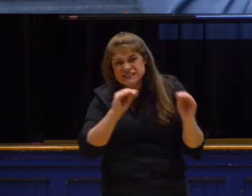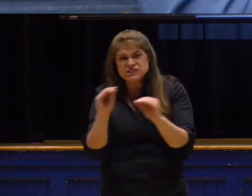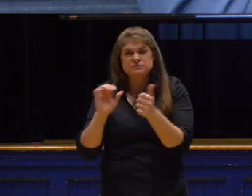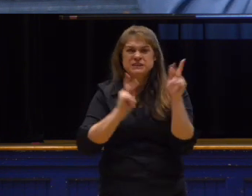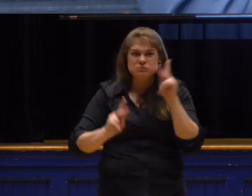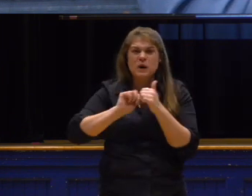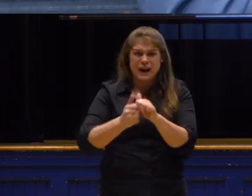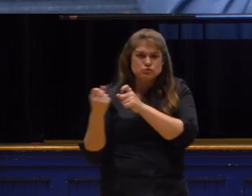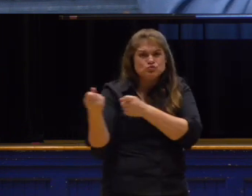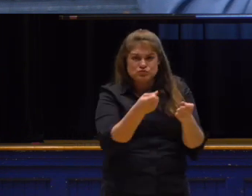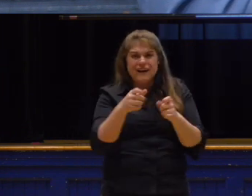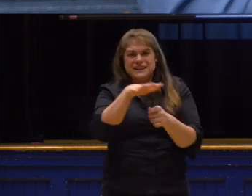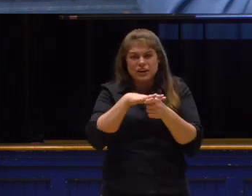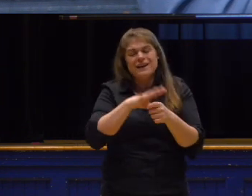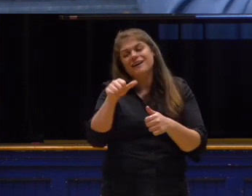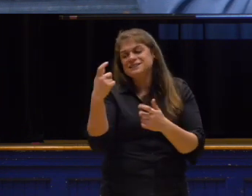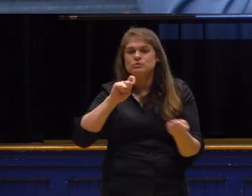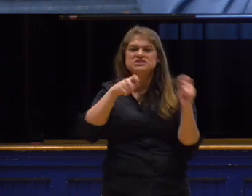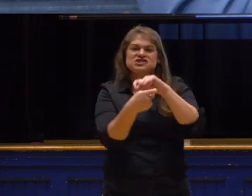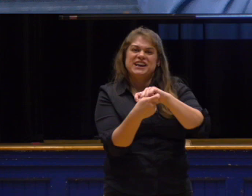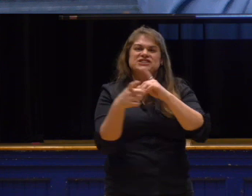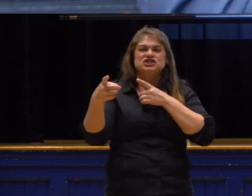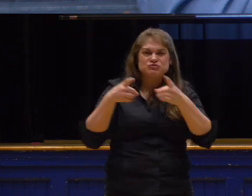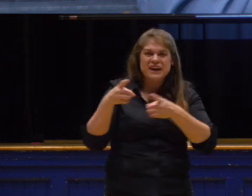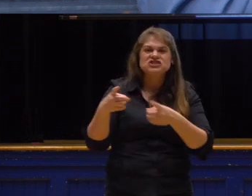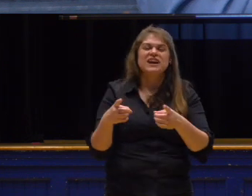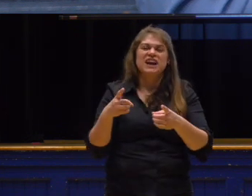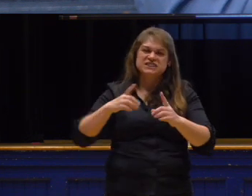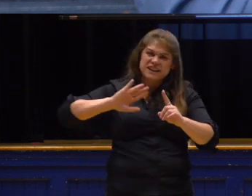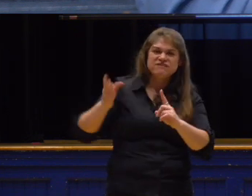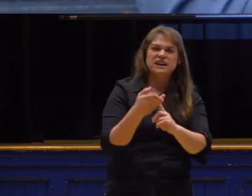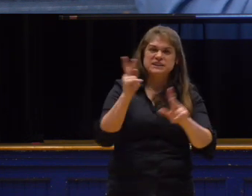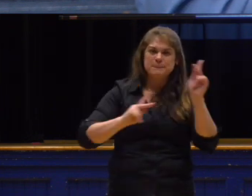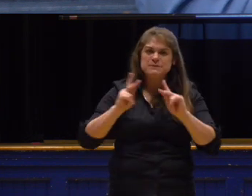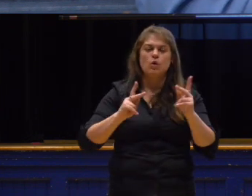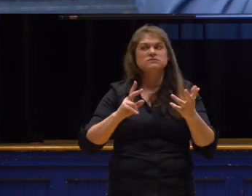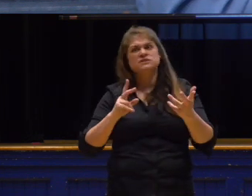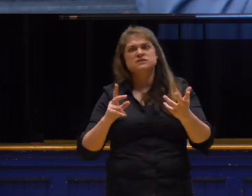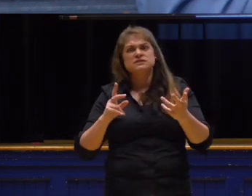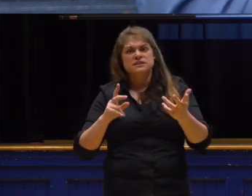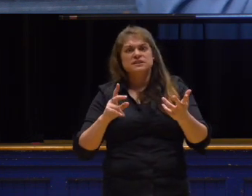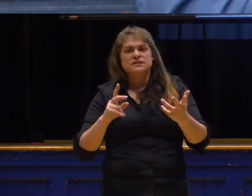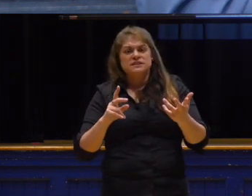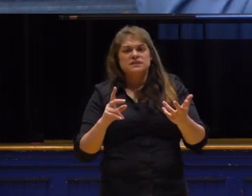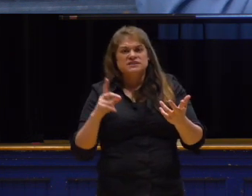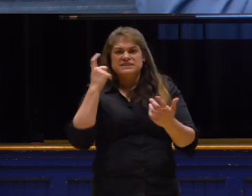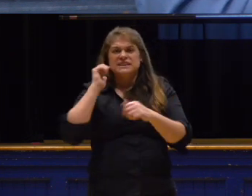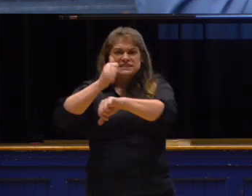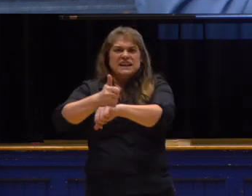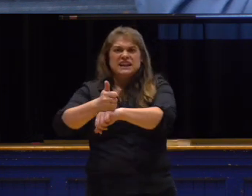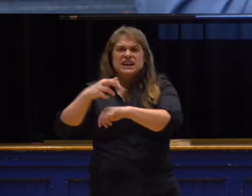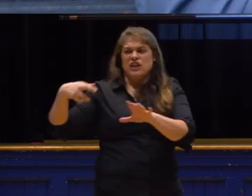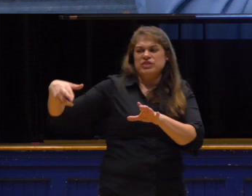doing it is going to be anytime we change directions, getting people used to the roundabout that we just did at St.